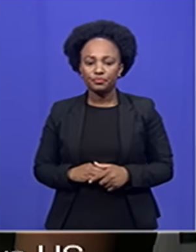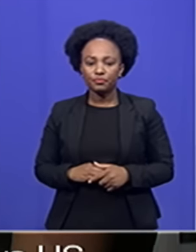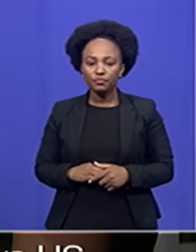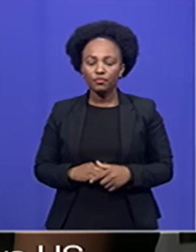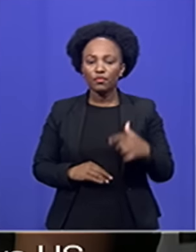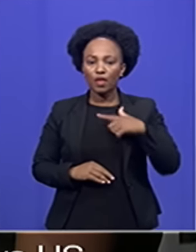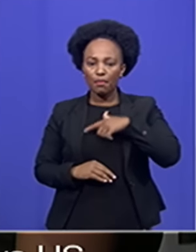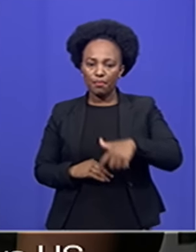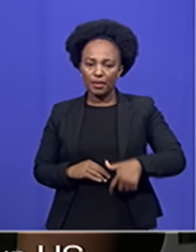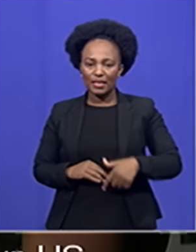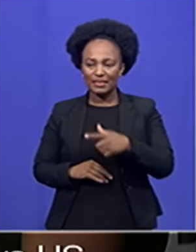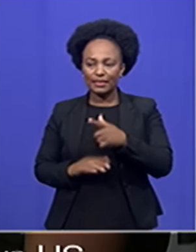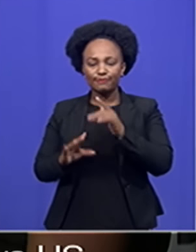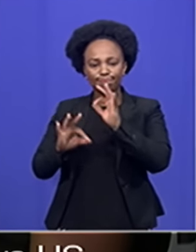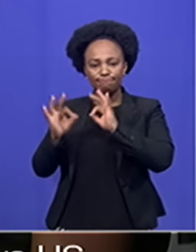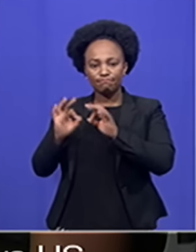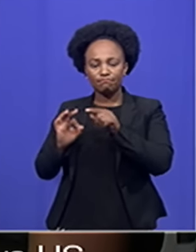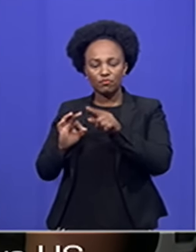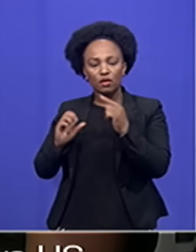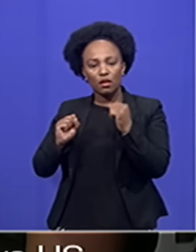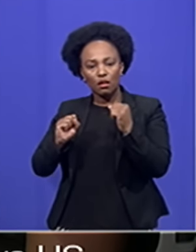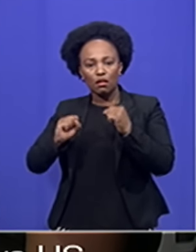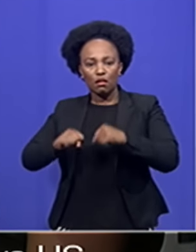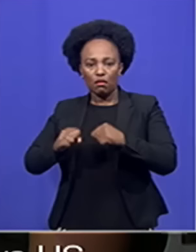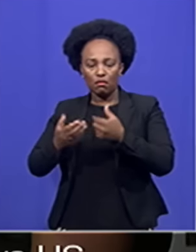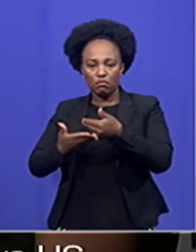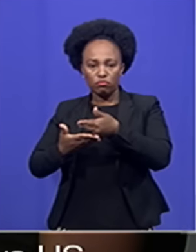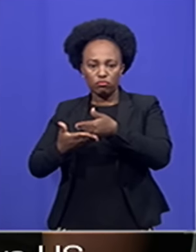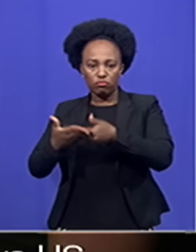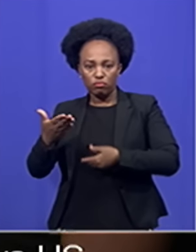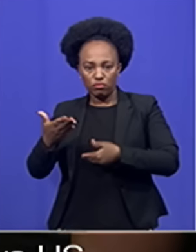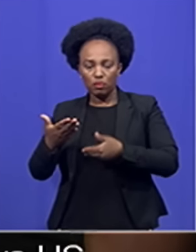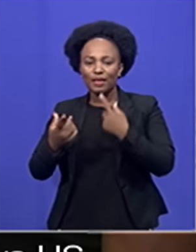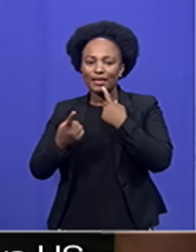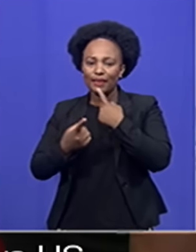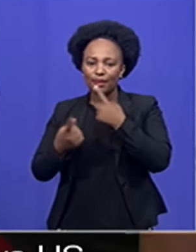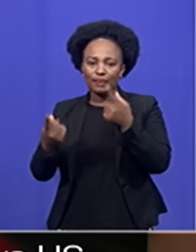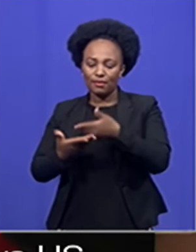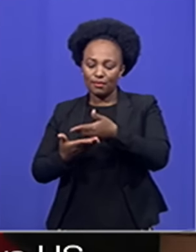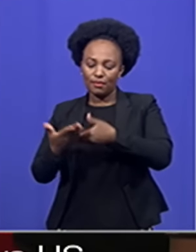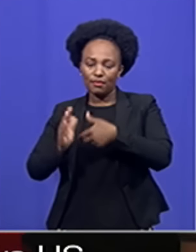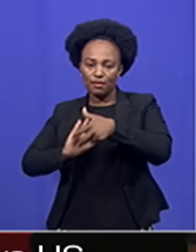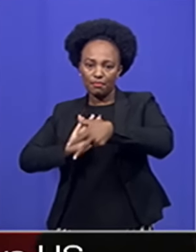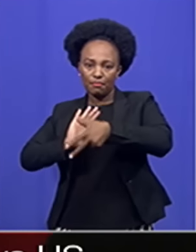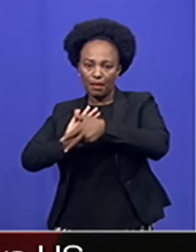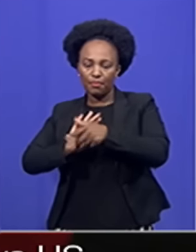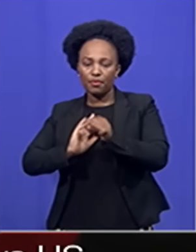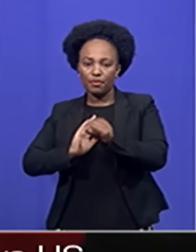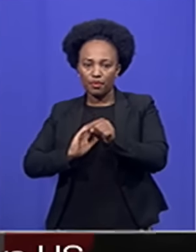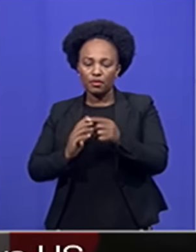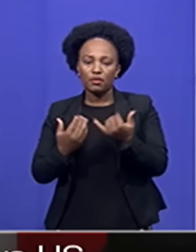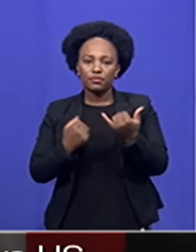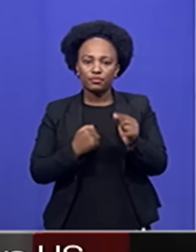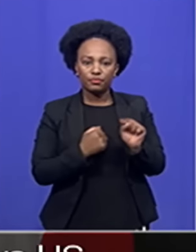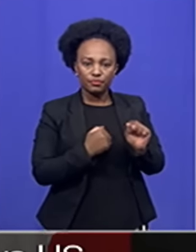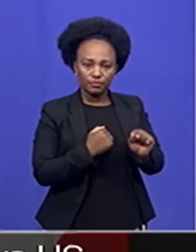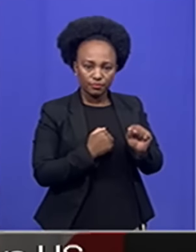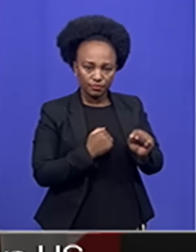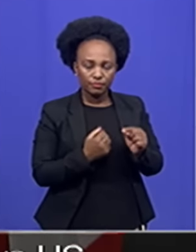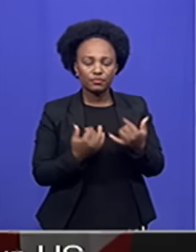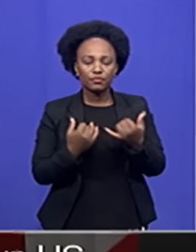gore la pele ke gore go nnile le tumalano ya selo se se bidiwang a declaration gore ka mantswe a mangwe statement